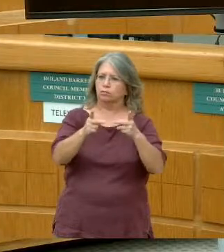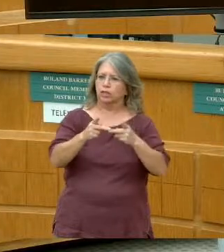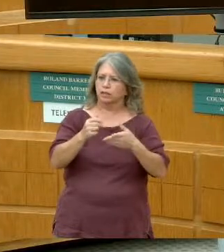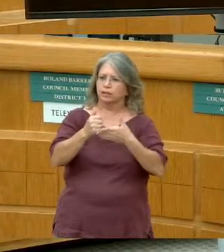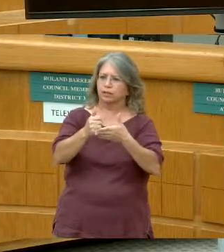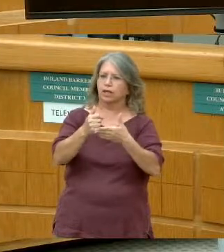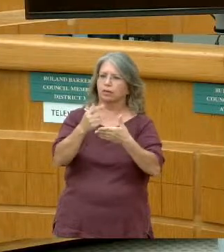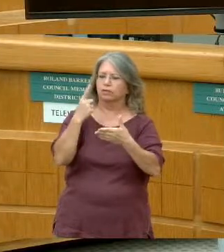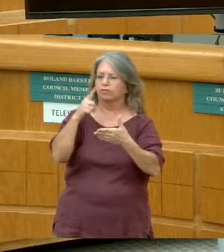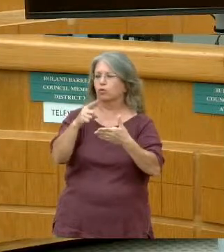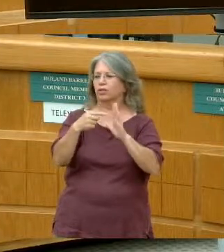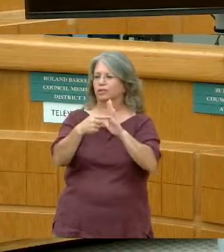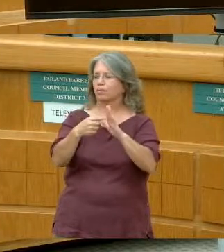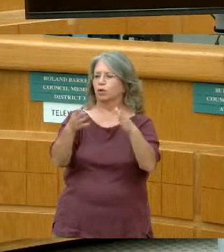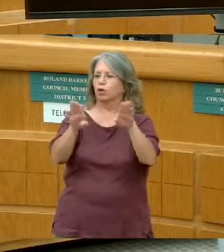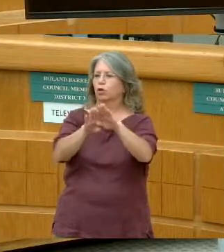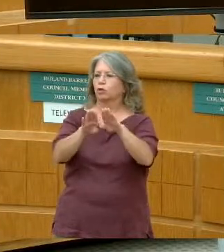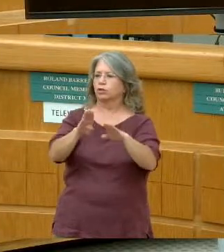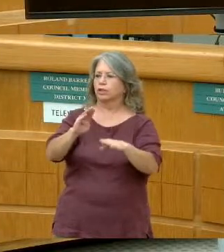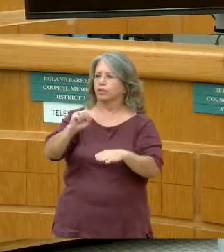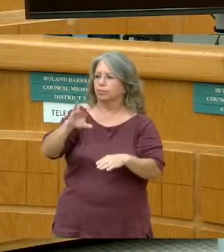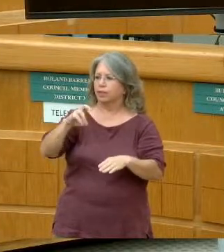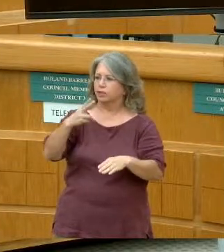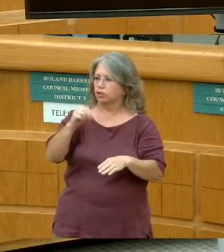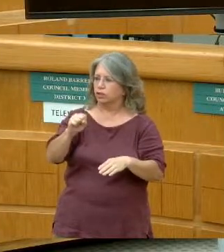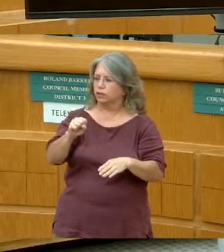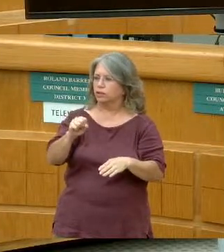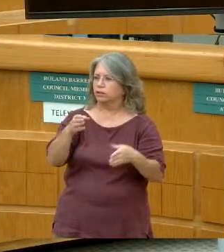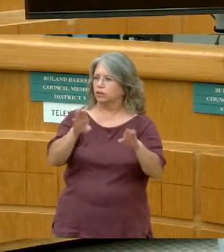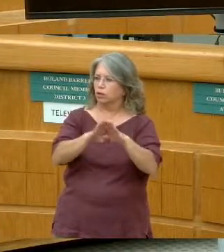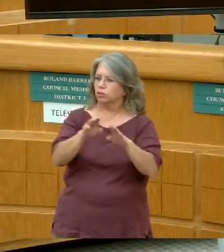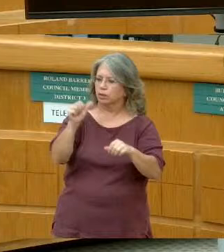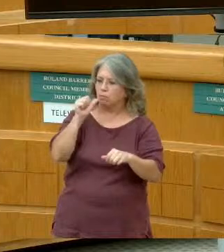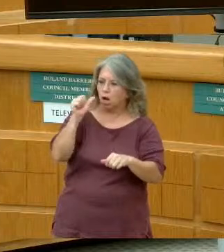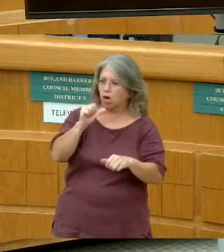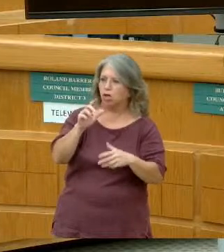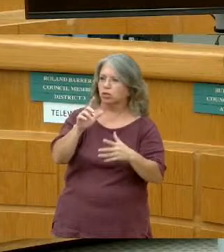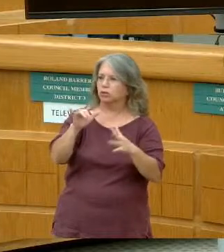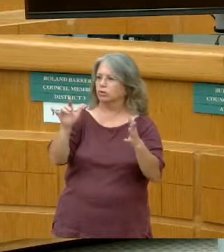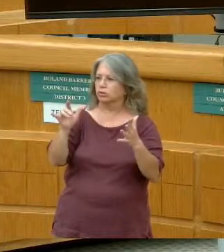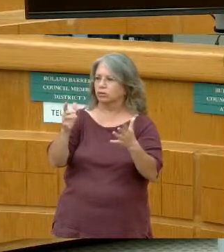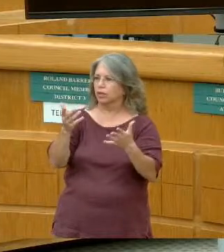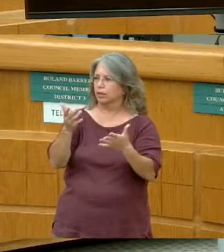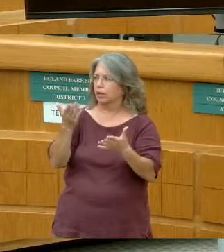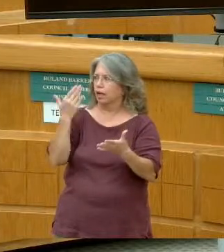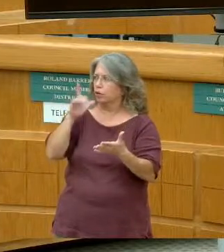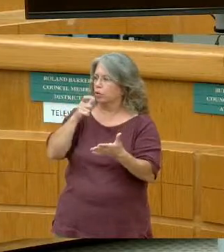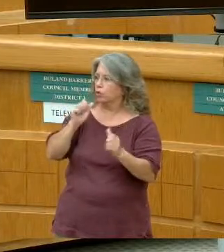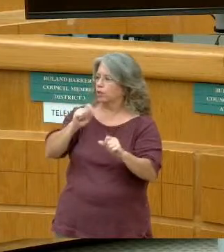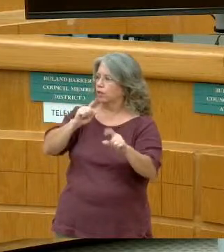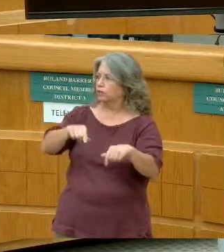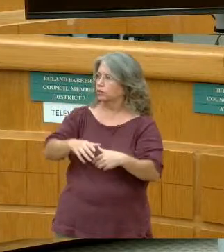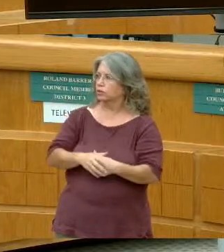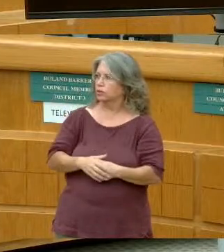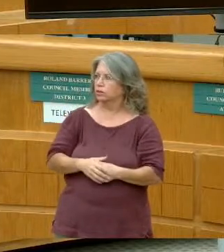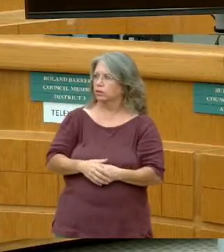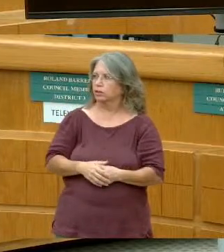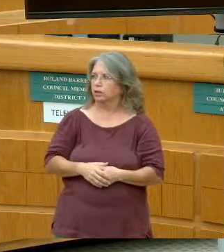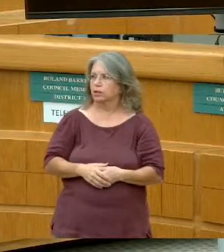bars and stuff, and that may be both Peter and Annette? All right, well,